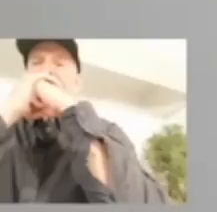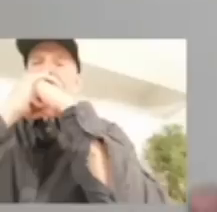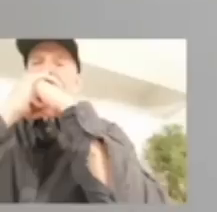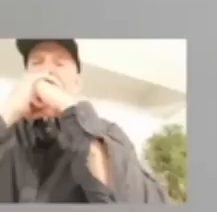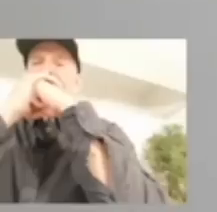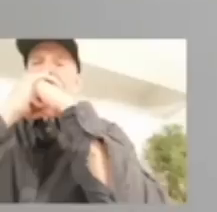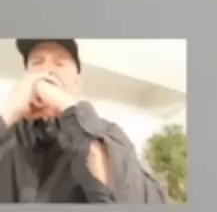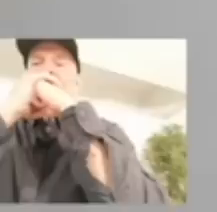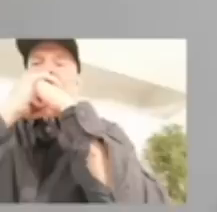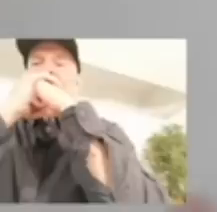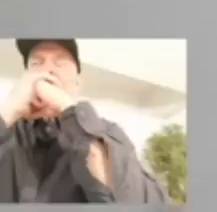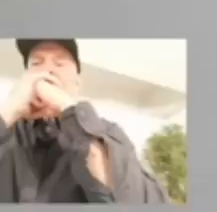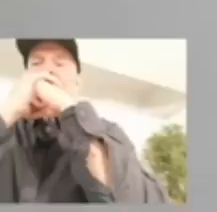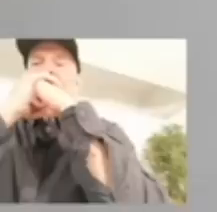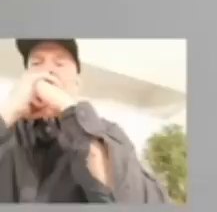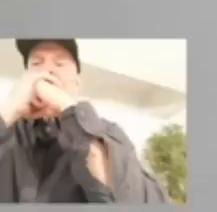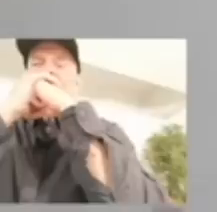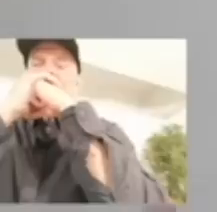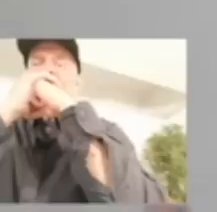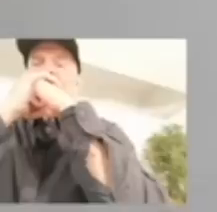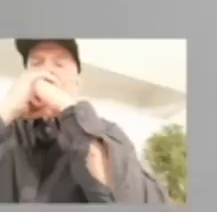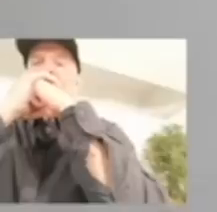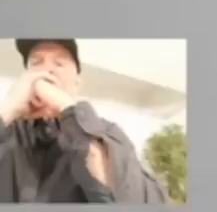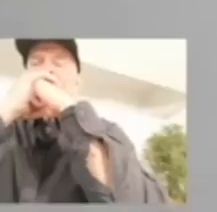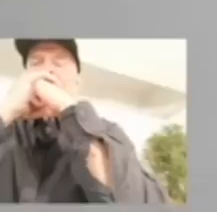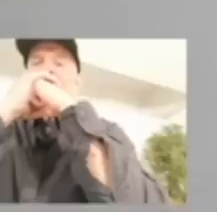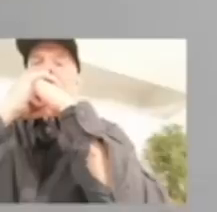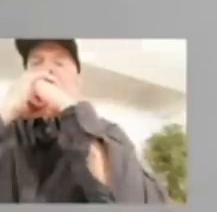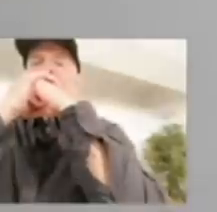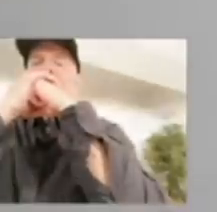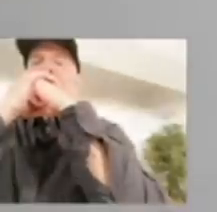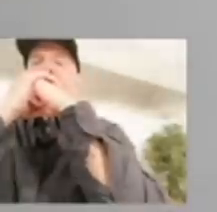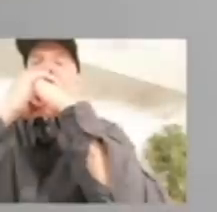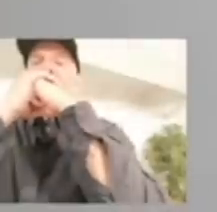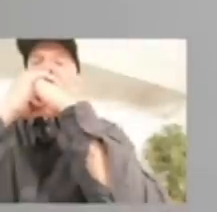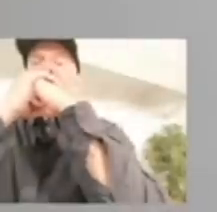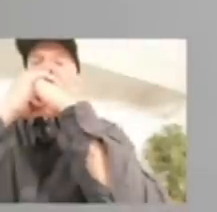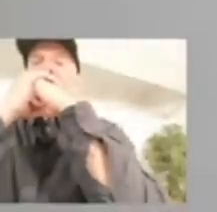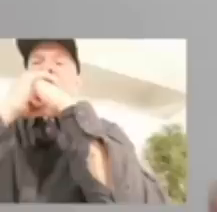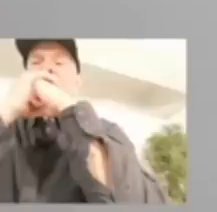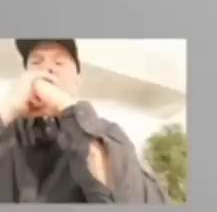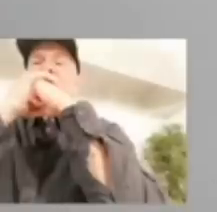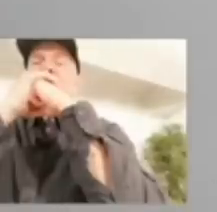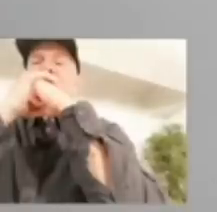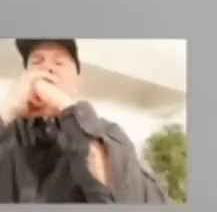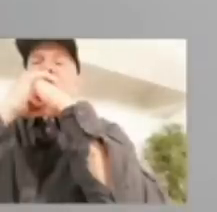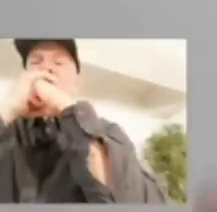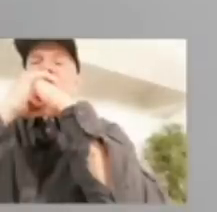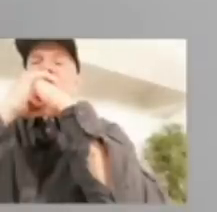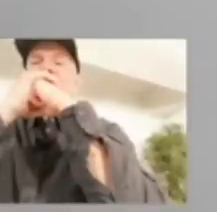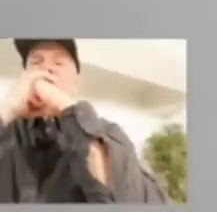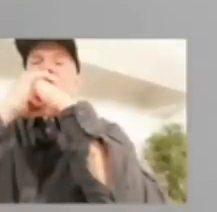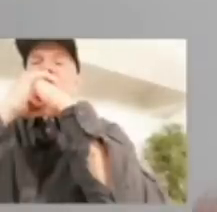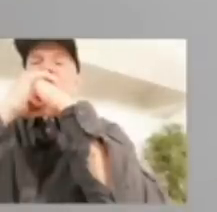have had to spend theirs simply fitting the engine, so their hands have been a little bit more tied in terms of what they've been able to do to add